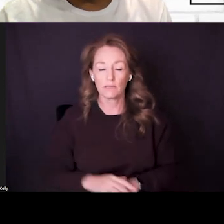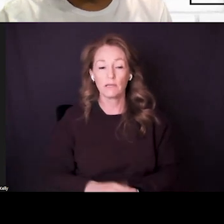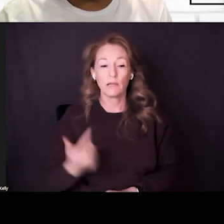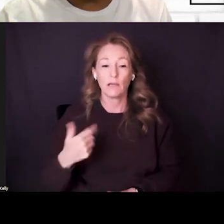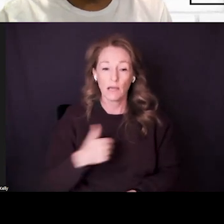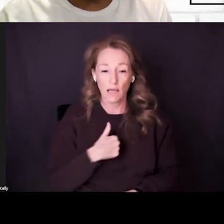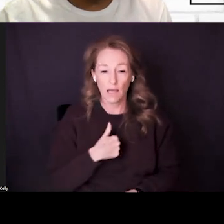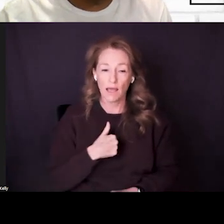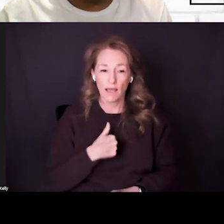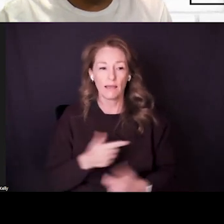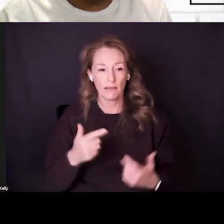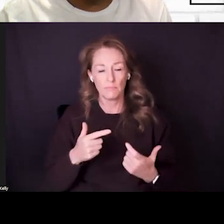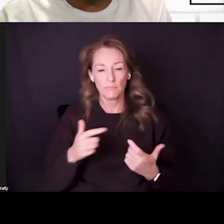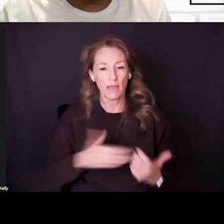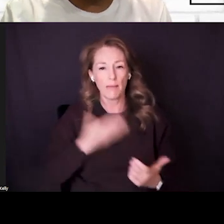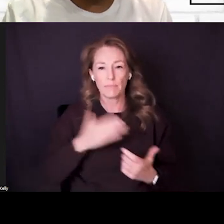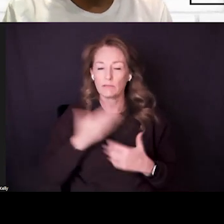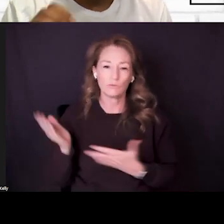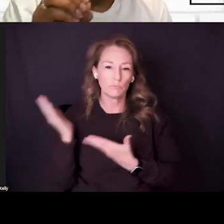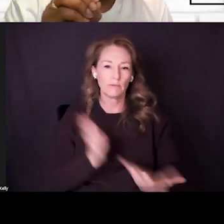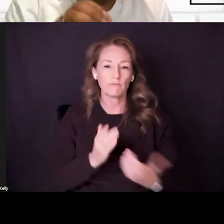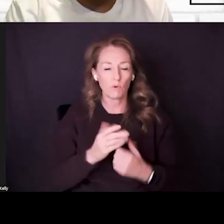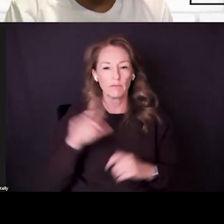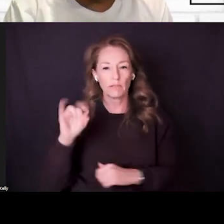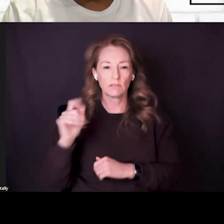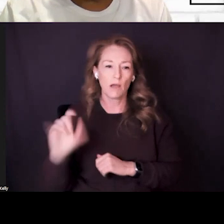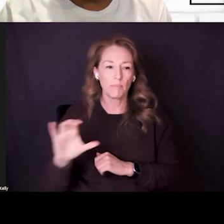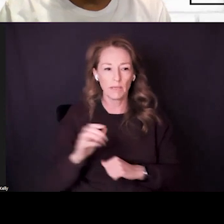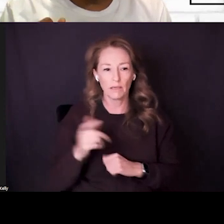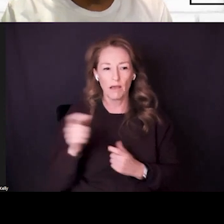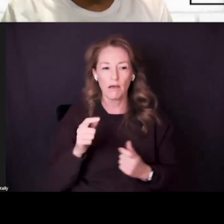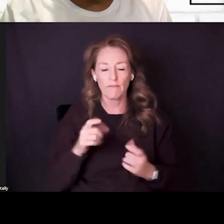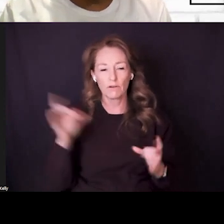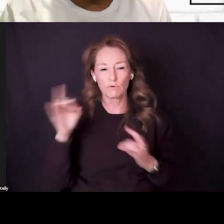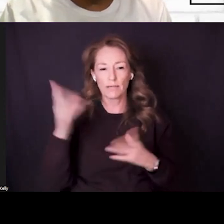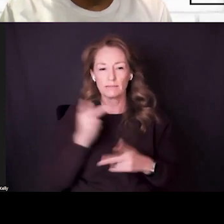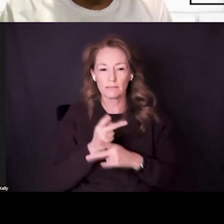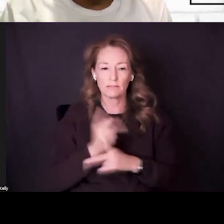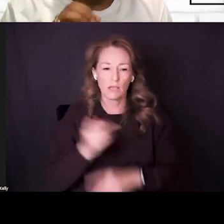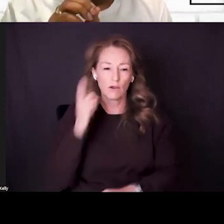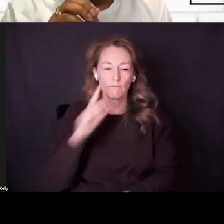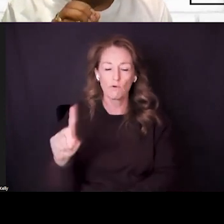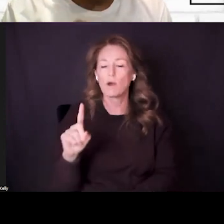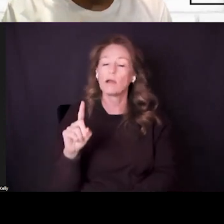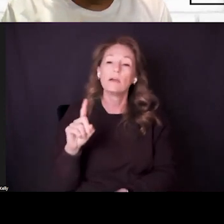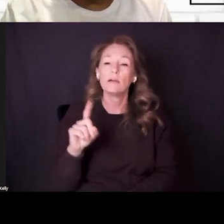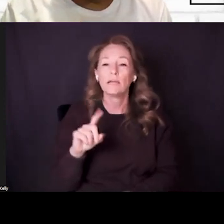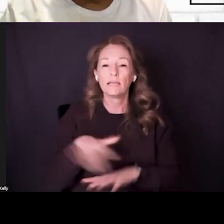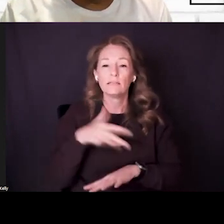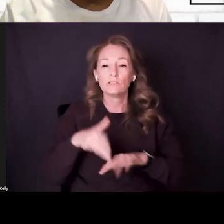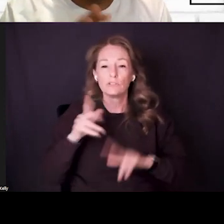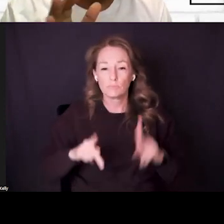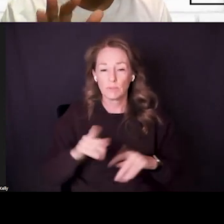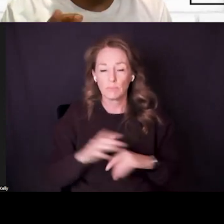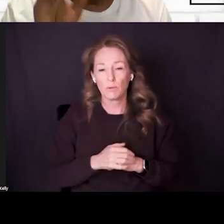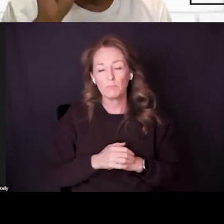crisis services for Indigenous people. We'll move further to feature Colbie a little bit later on, but really the video